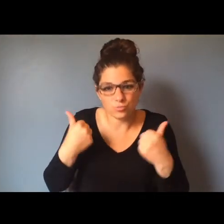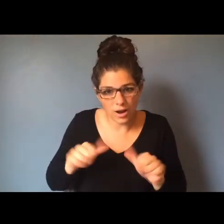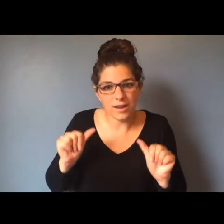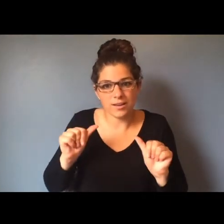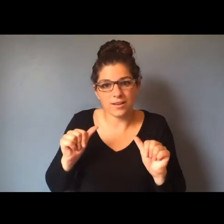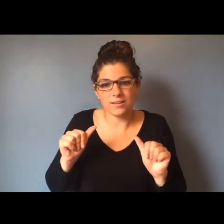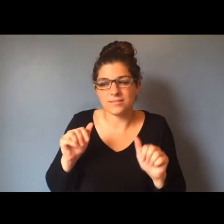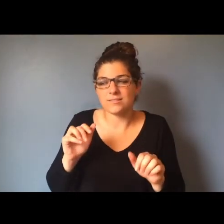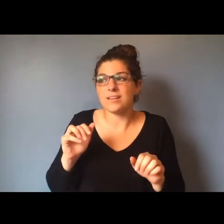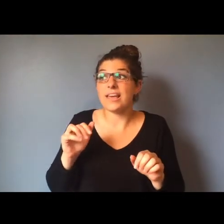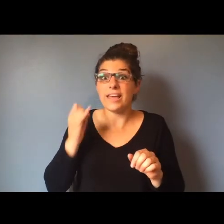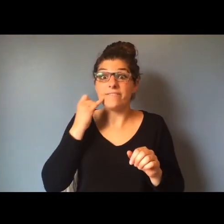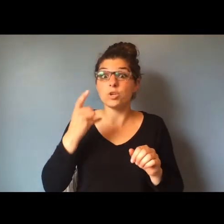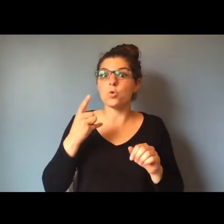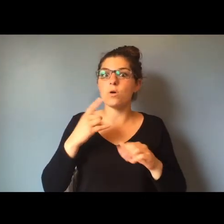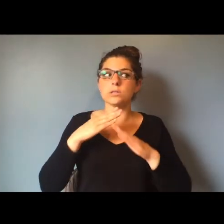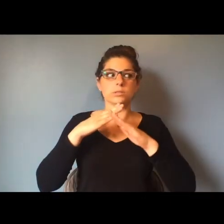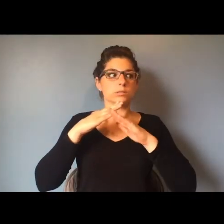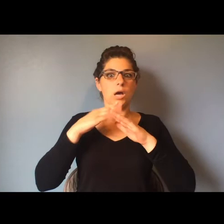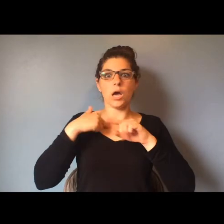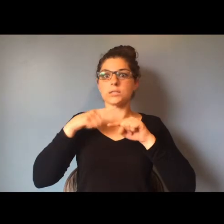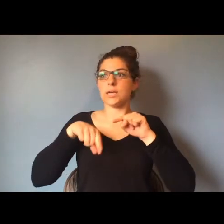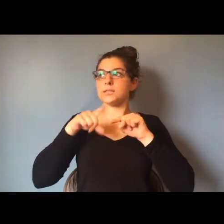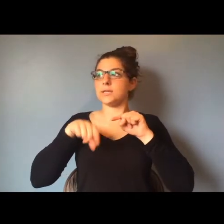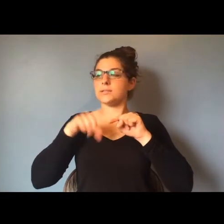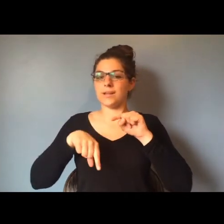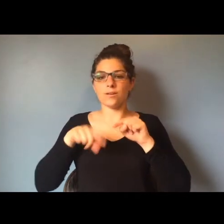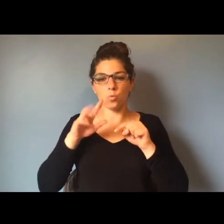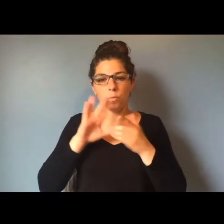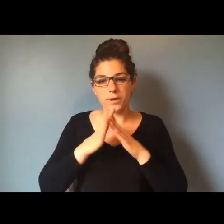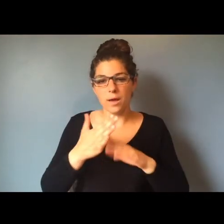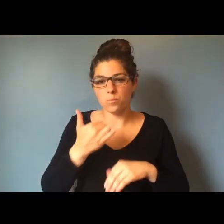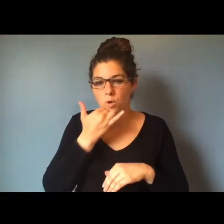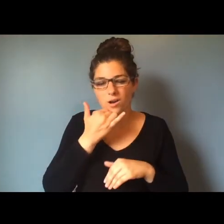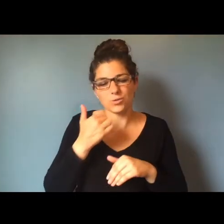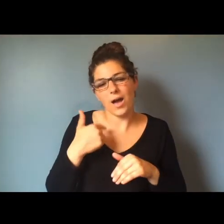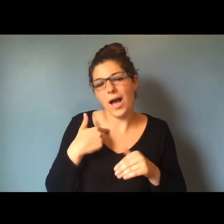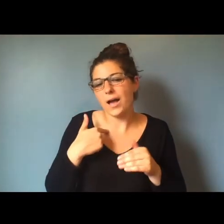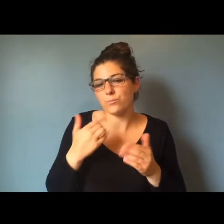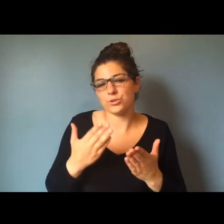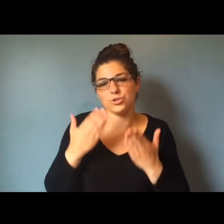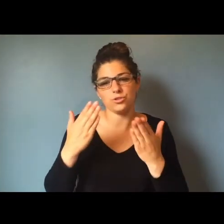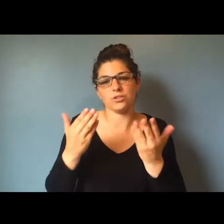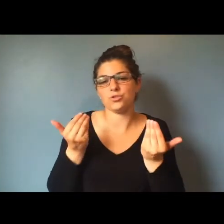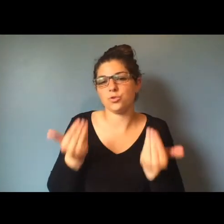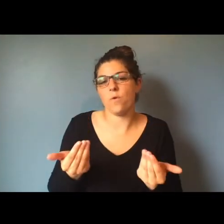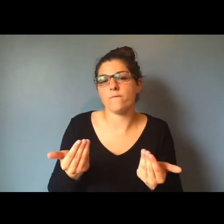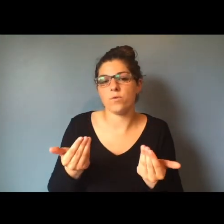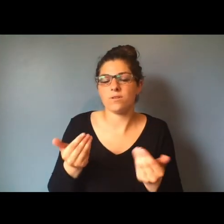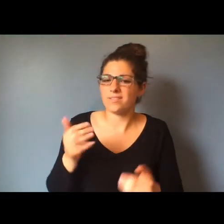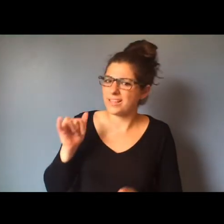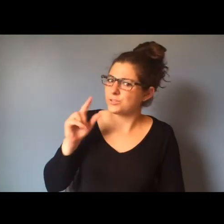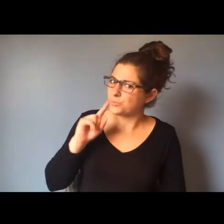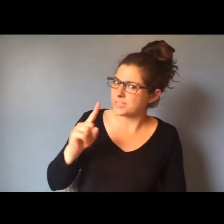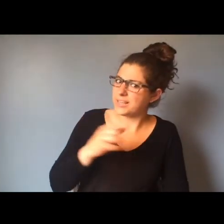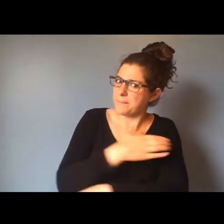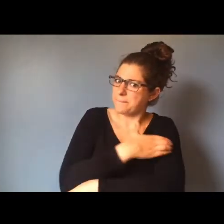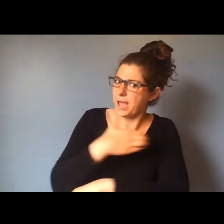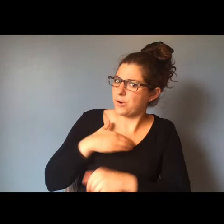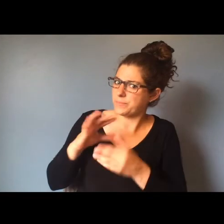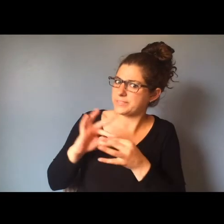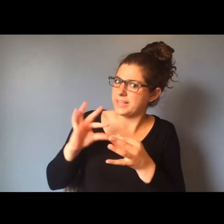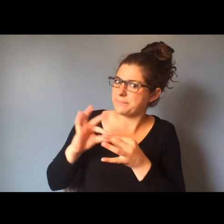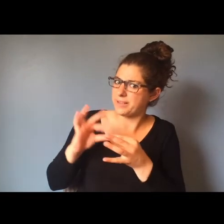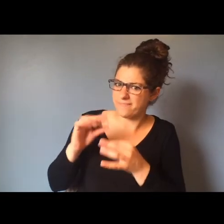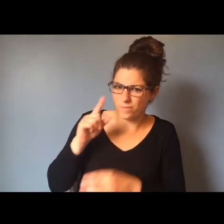back, I think that's where things can go wrong. So I would just go for it. Yeah, I think that's a very empowering statement that you just had